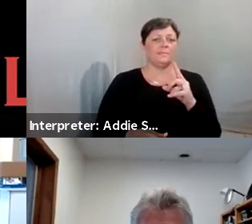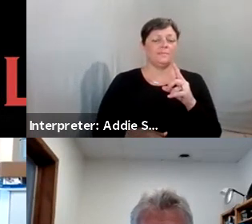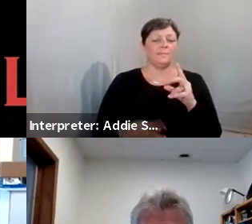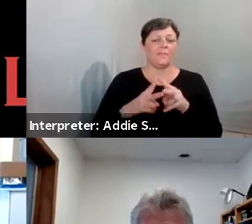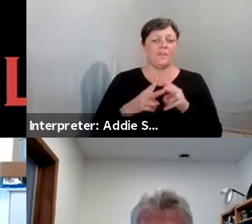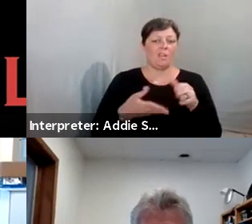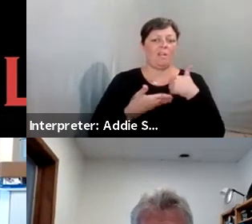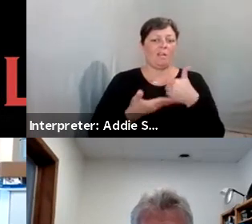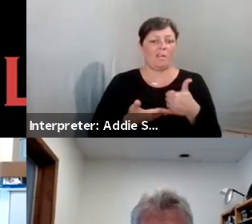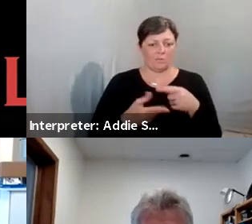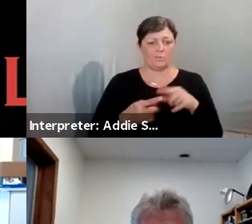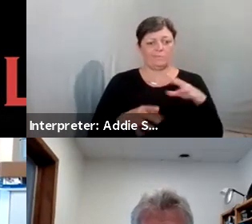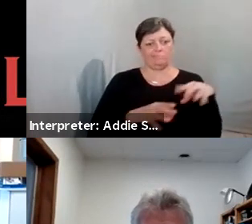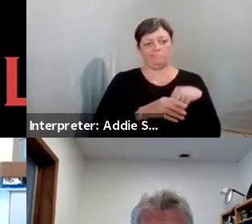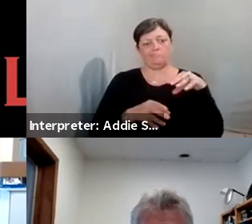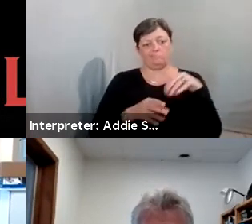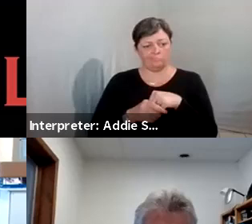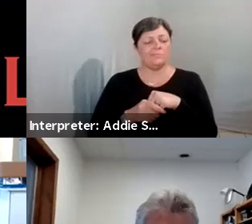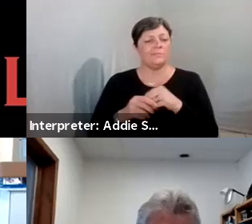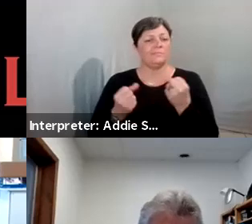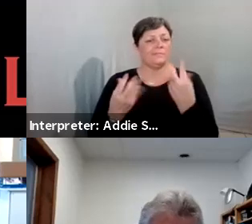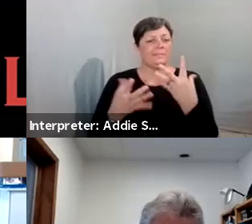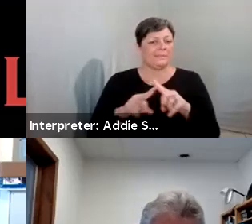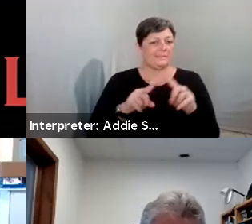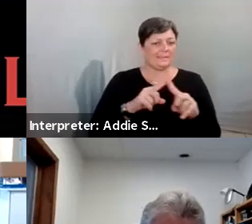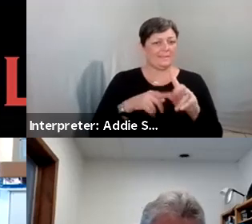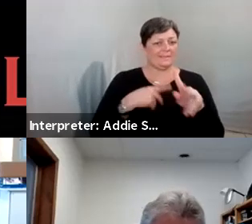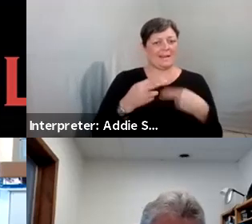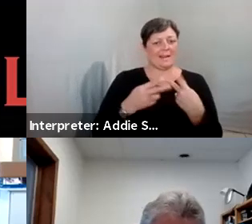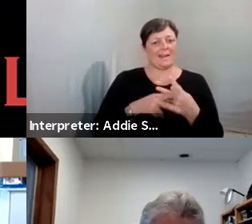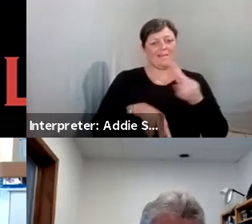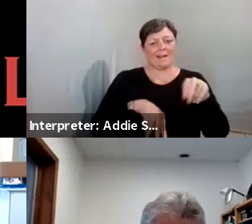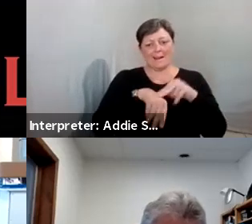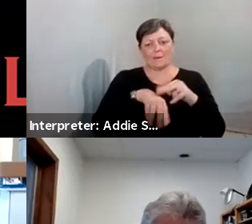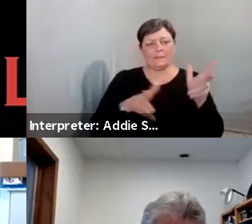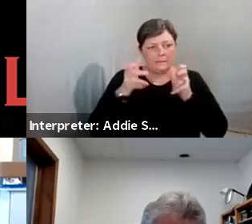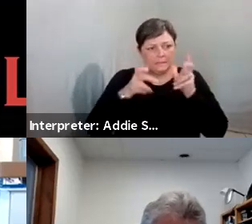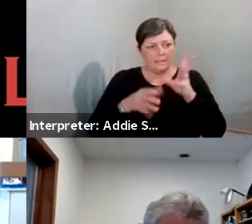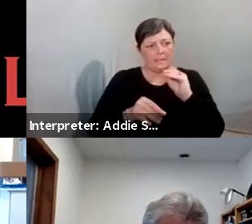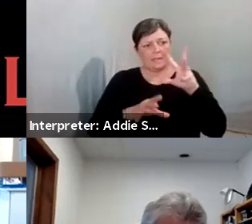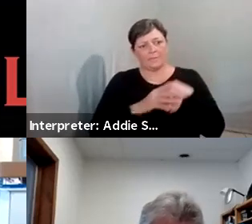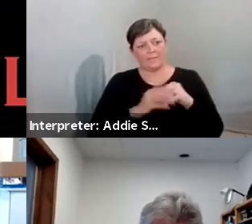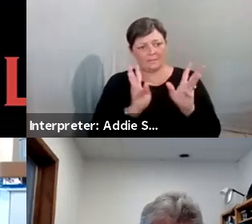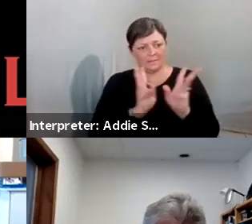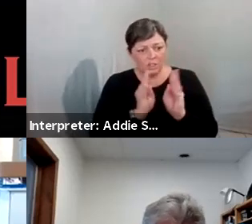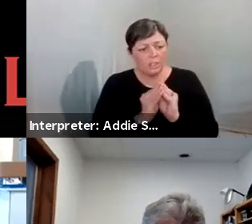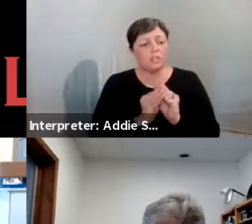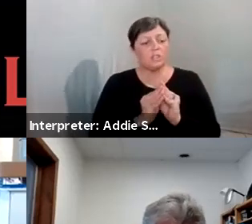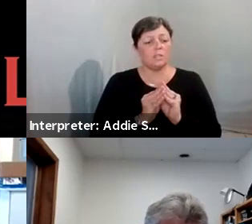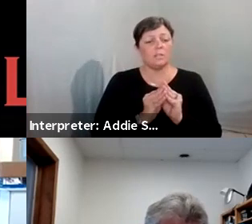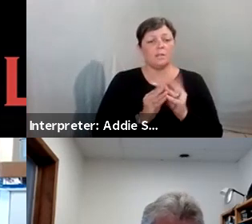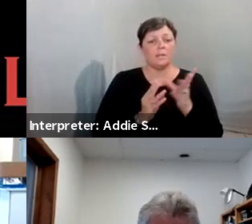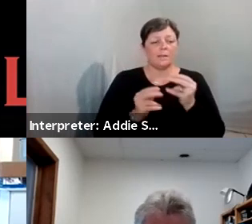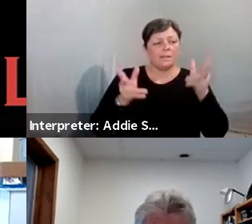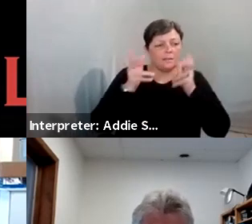helpful for me to be part of many of these types of nationwide listening and participation sessions and I'm